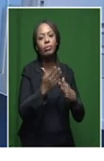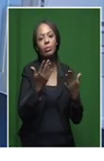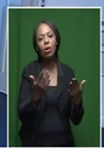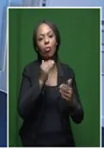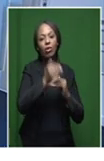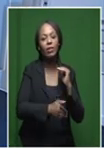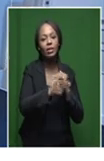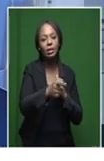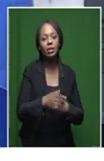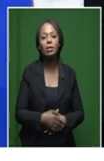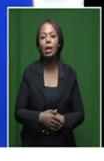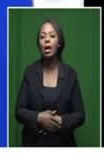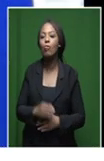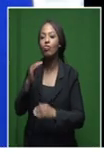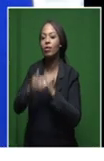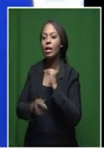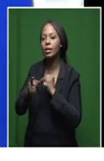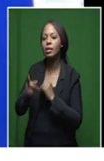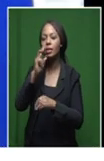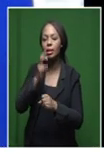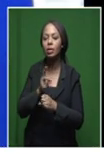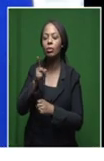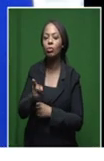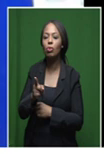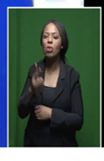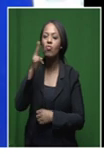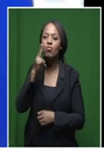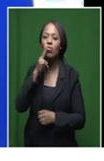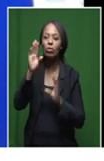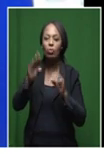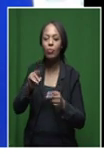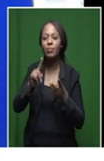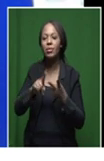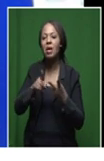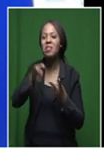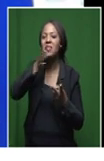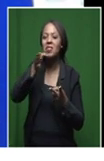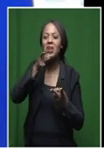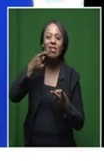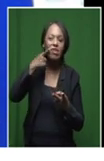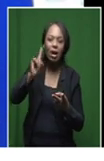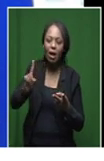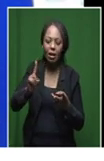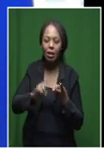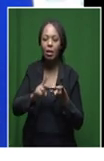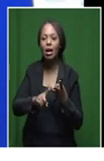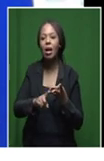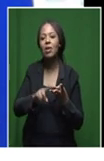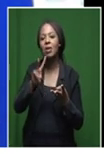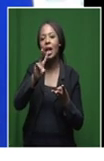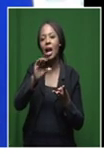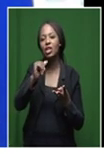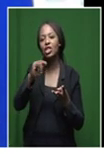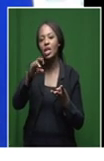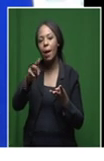Okay, so to prevent it, again, you have to cut down on your smoking and your drinking, and you have to eat enough calcium and vitamin D. Make